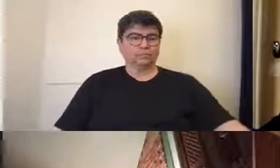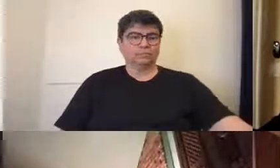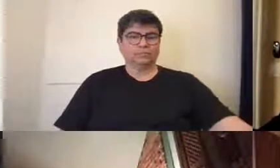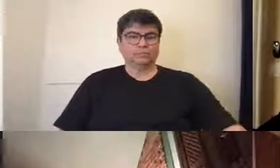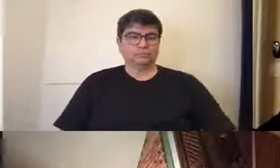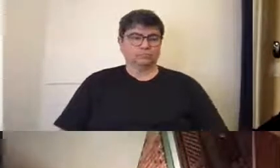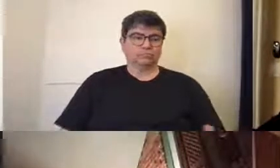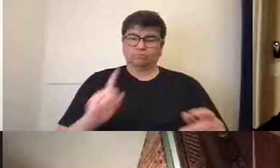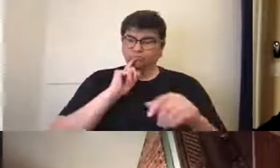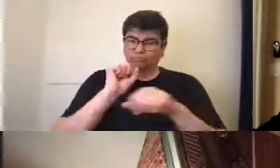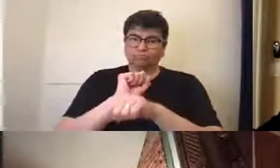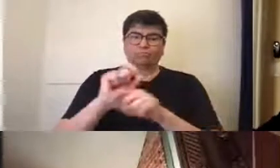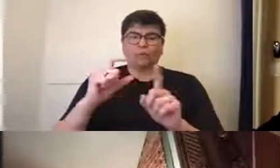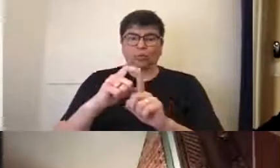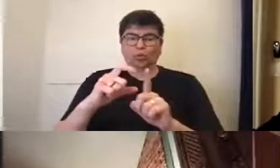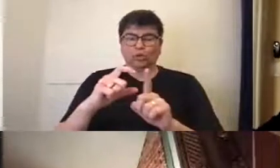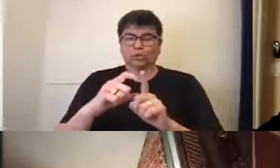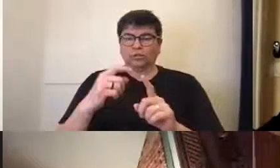Concrete.